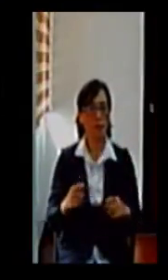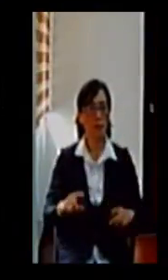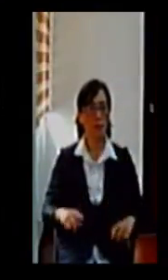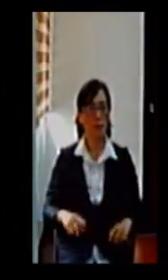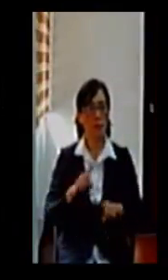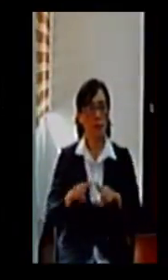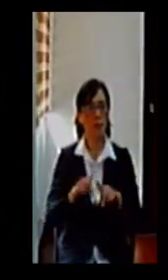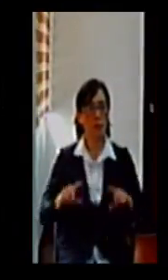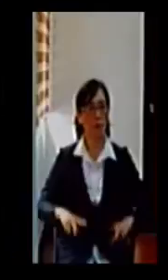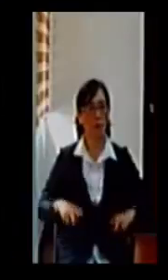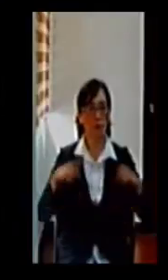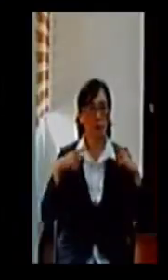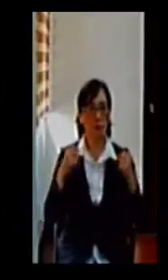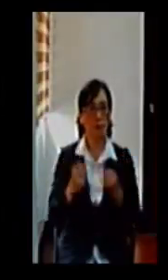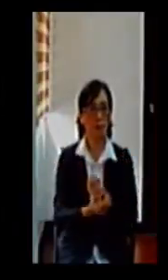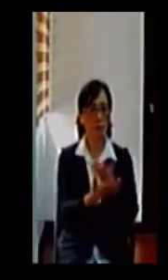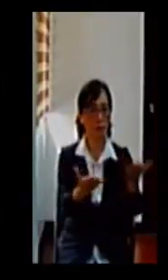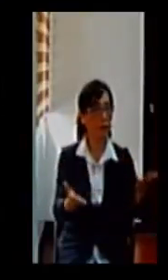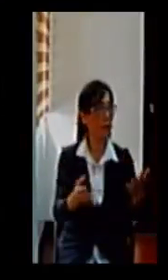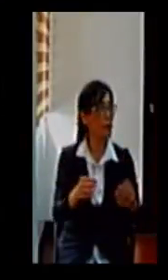Can you give us percentages?